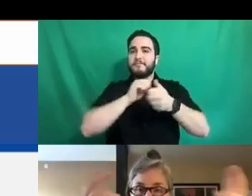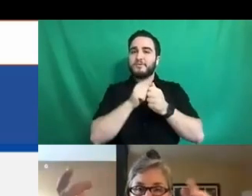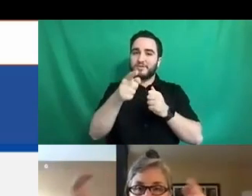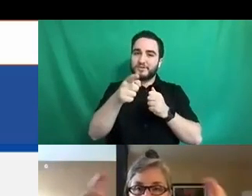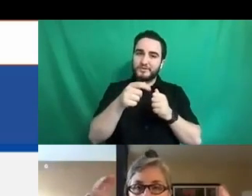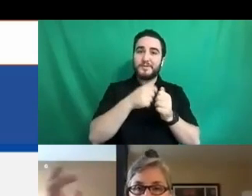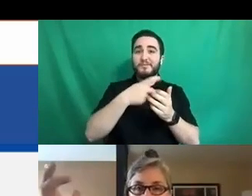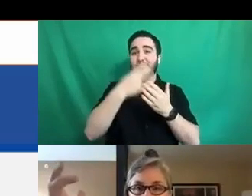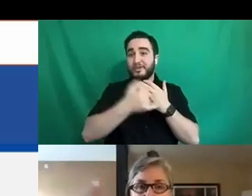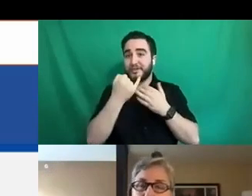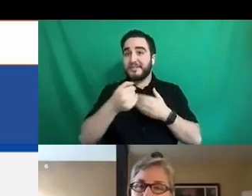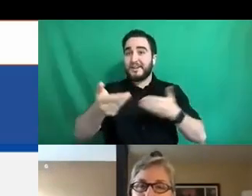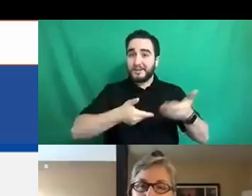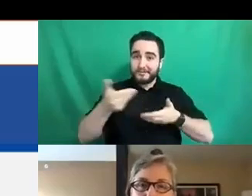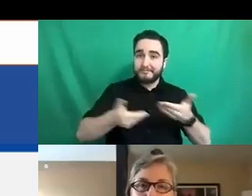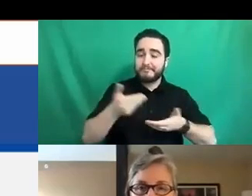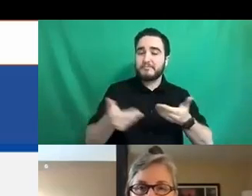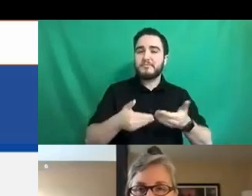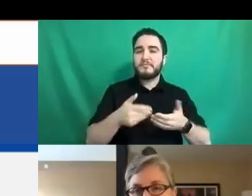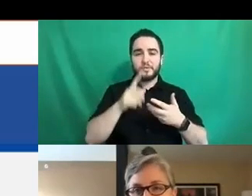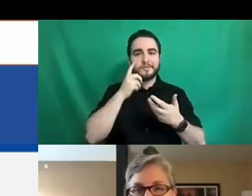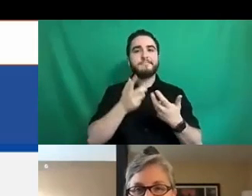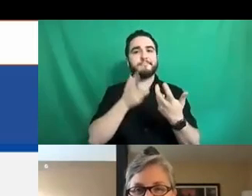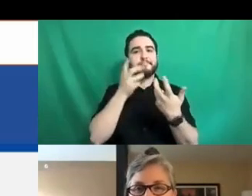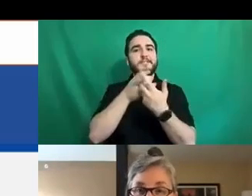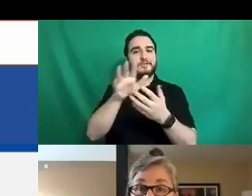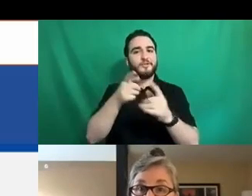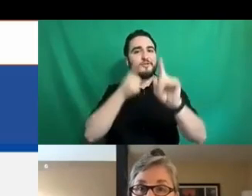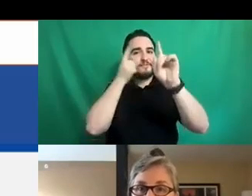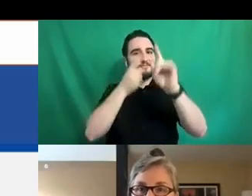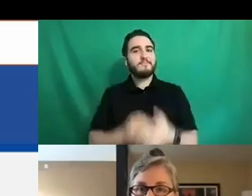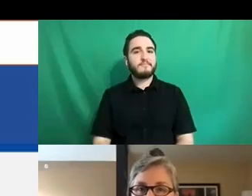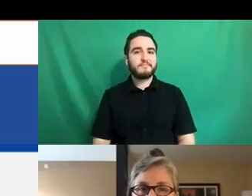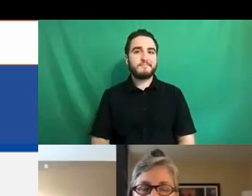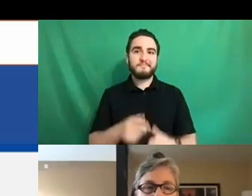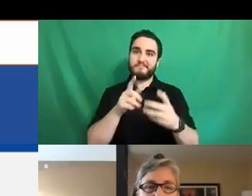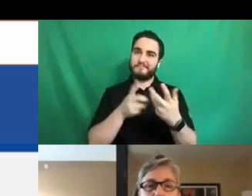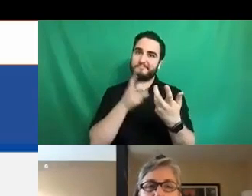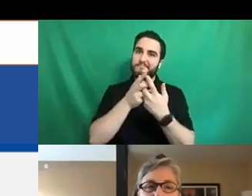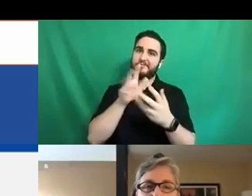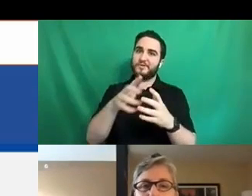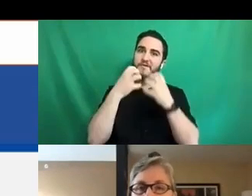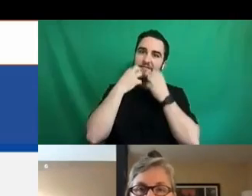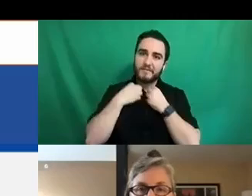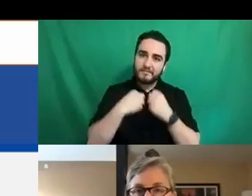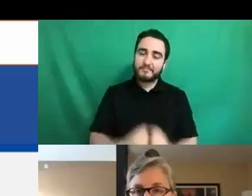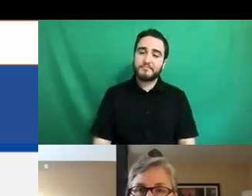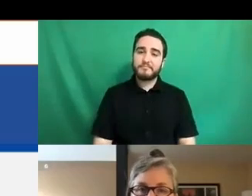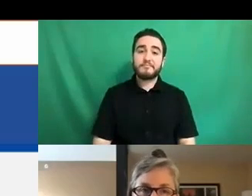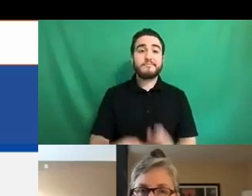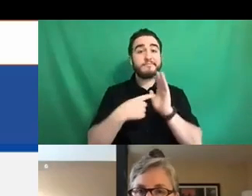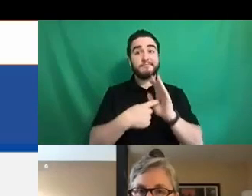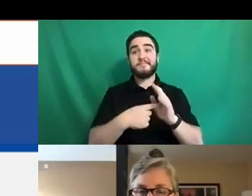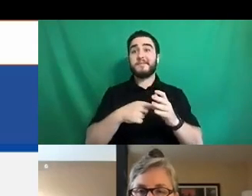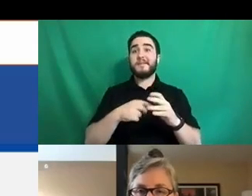in hiring practices that help you meet the goals of your mission and that meet your values. So for example, building community,